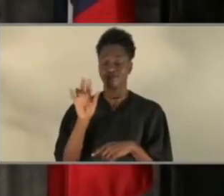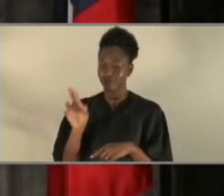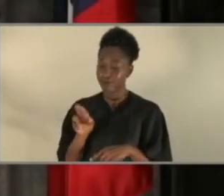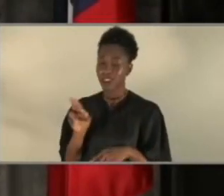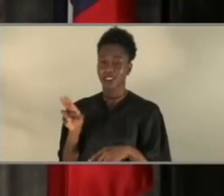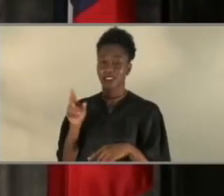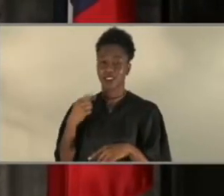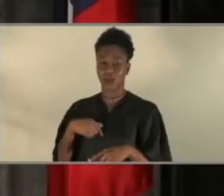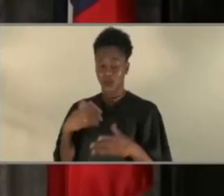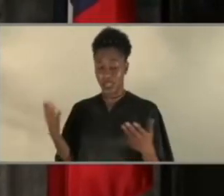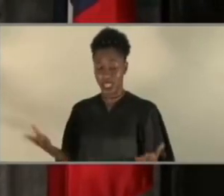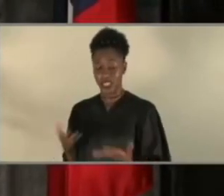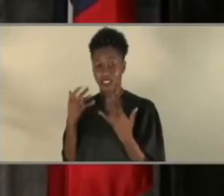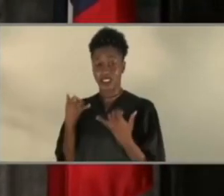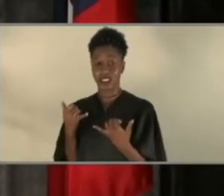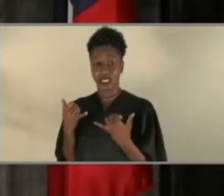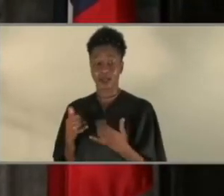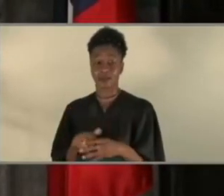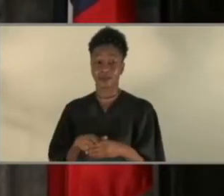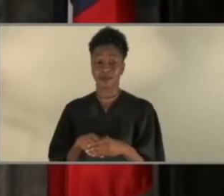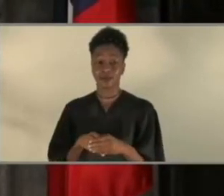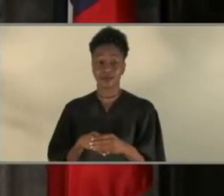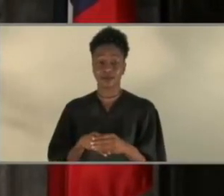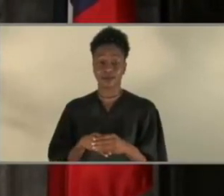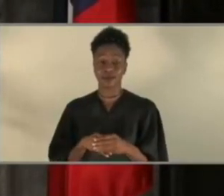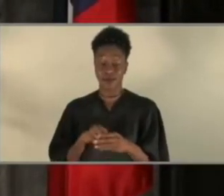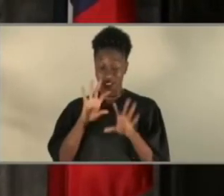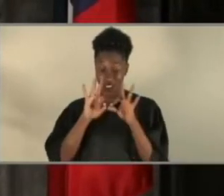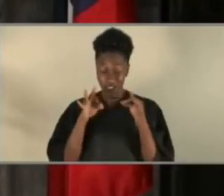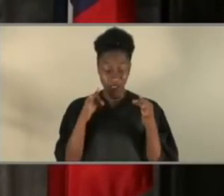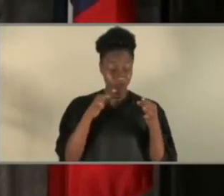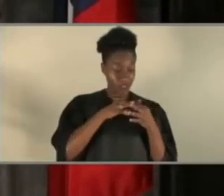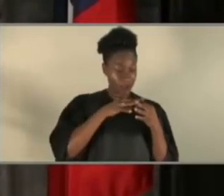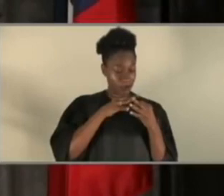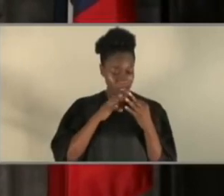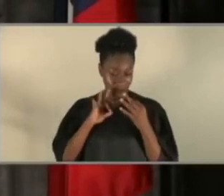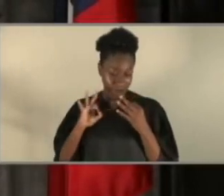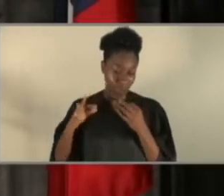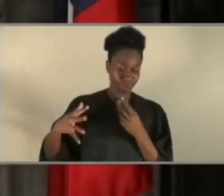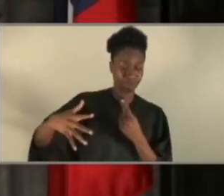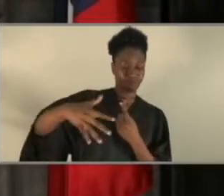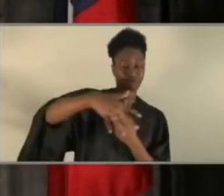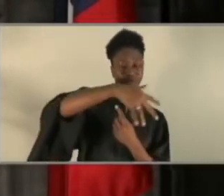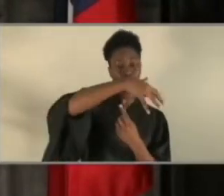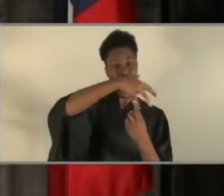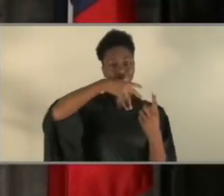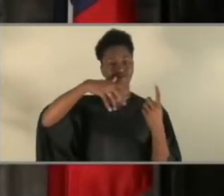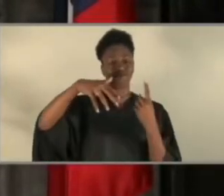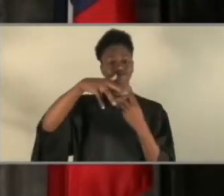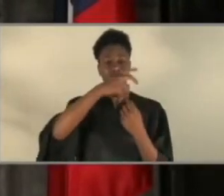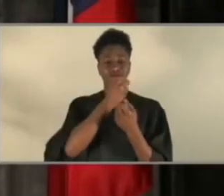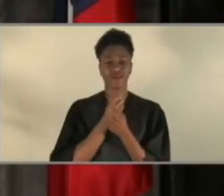today, with family surrounding us in the comfort of our homes, being safe.